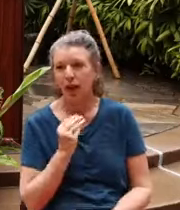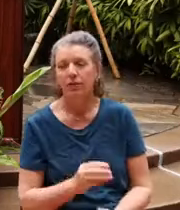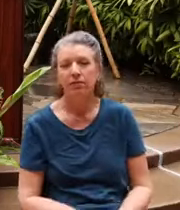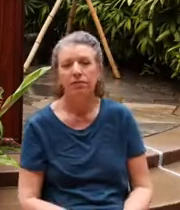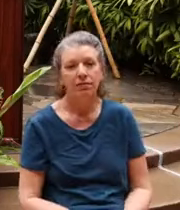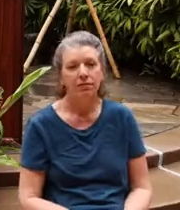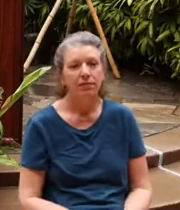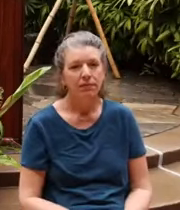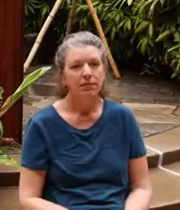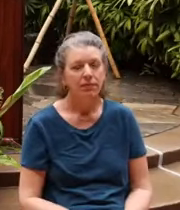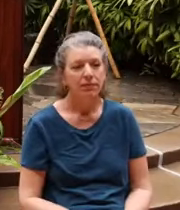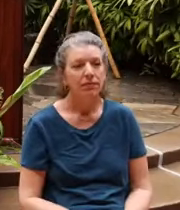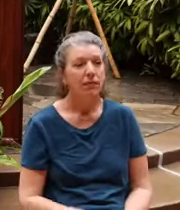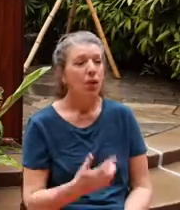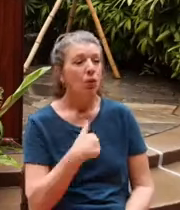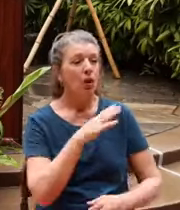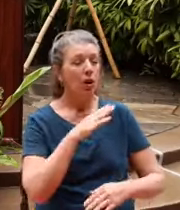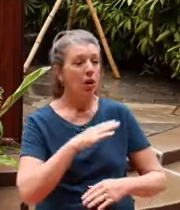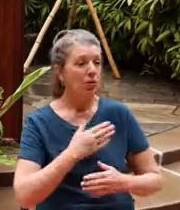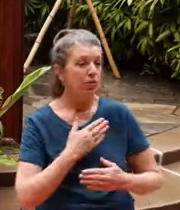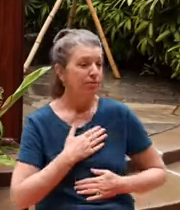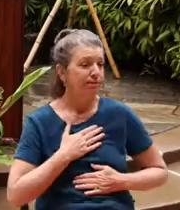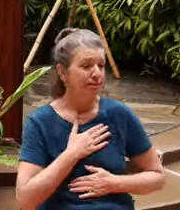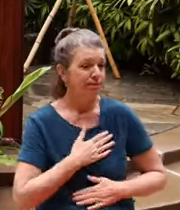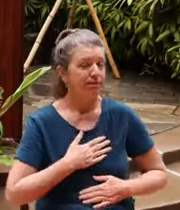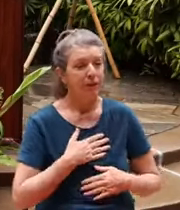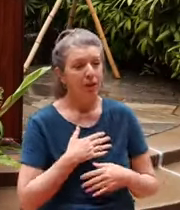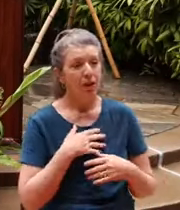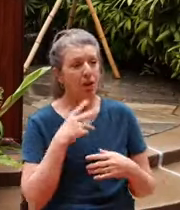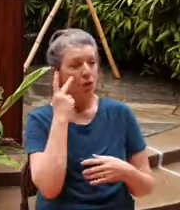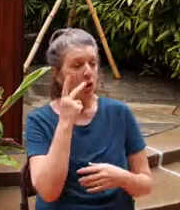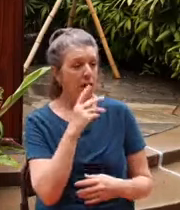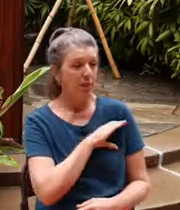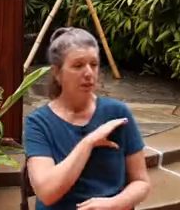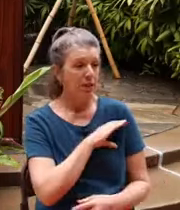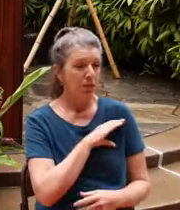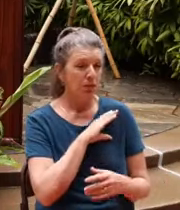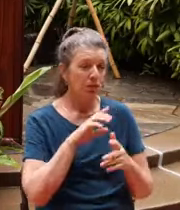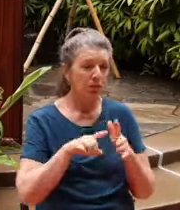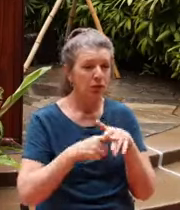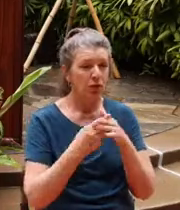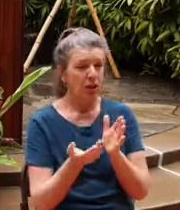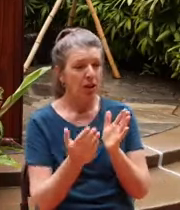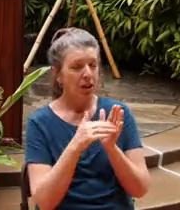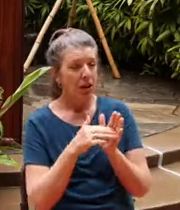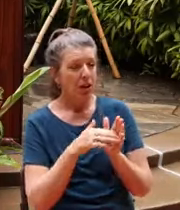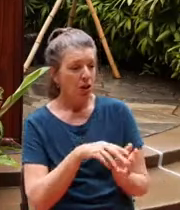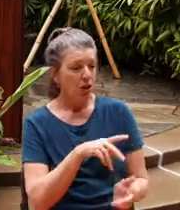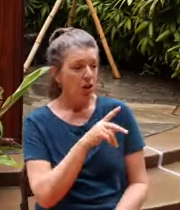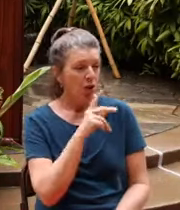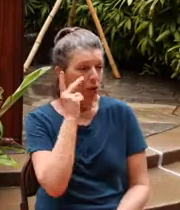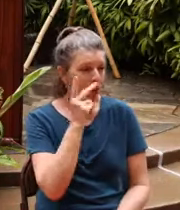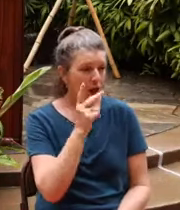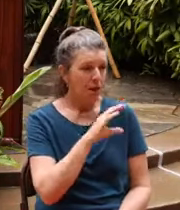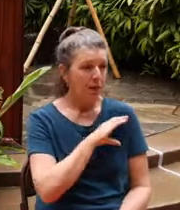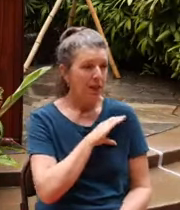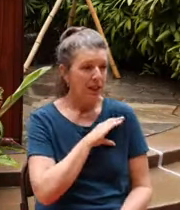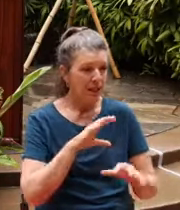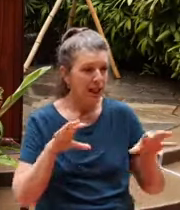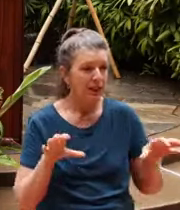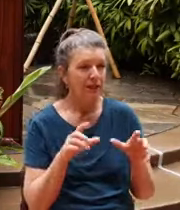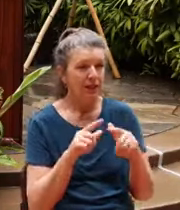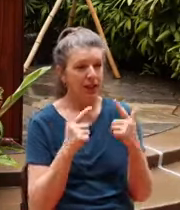We are pleased that Kauai Police Department has revitalized the Kauai Police Activities League with